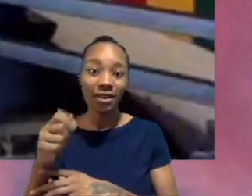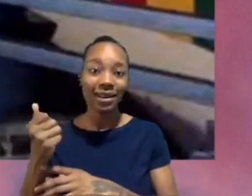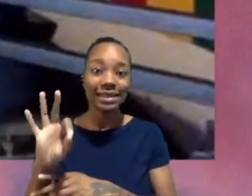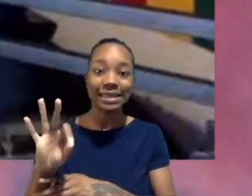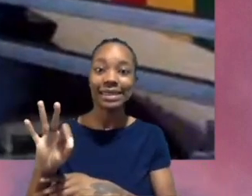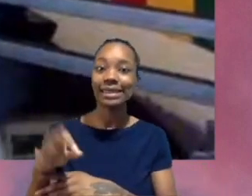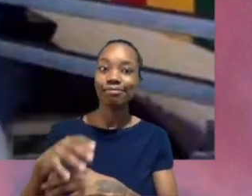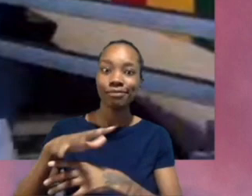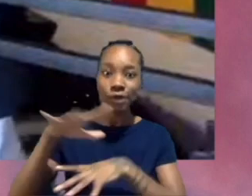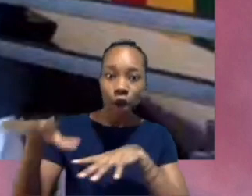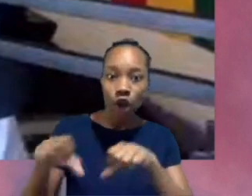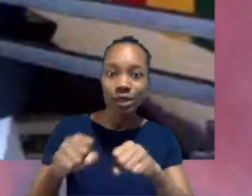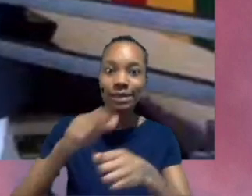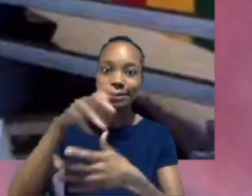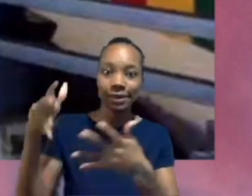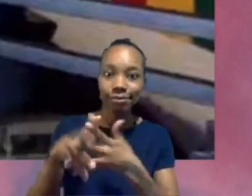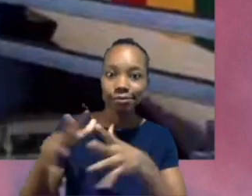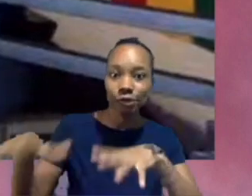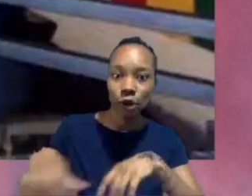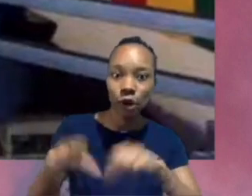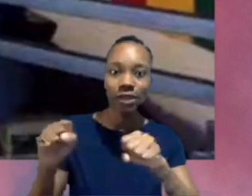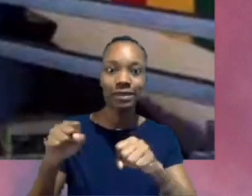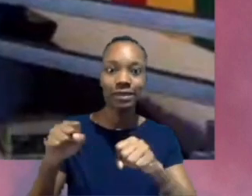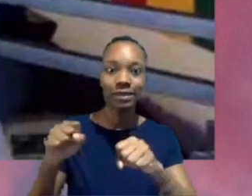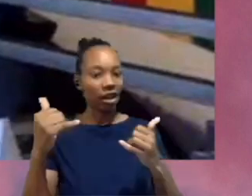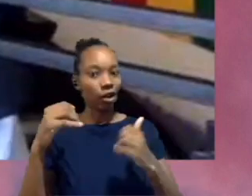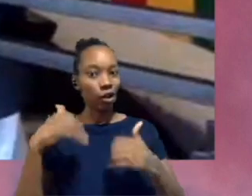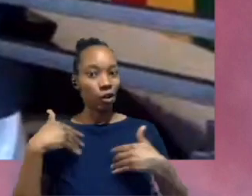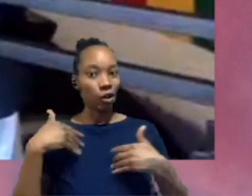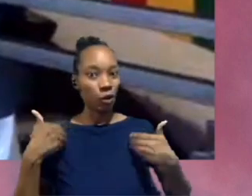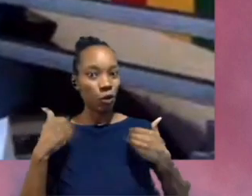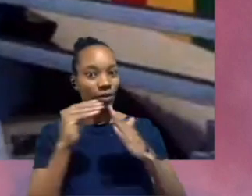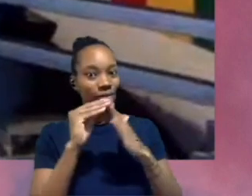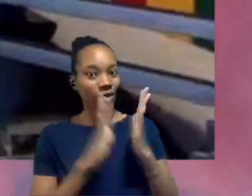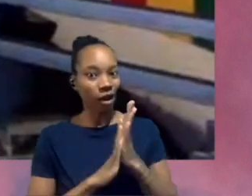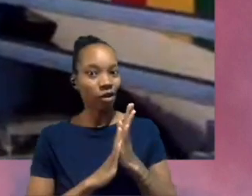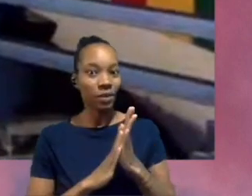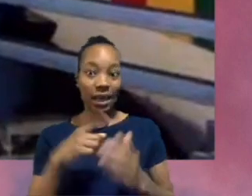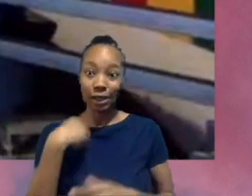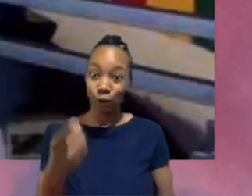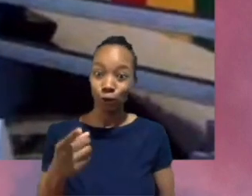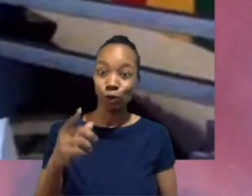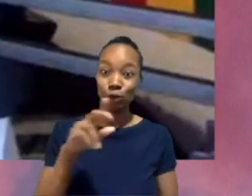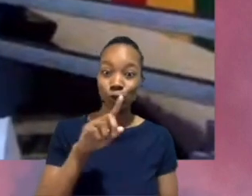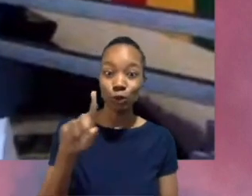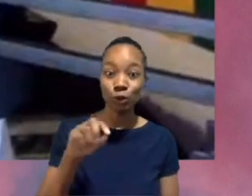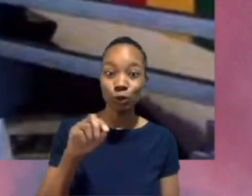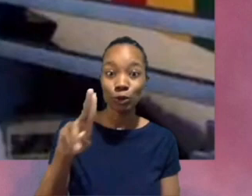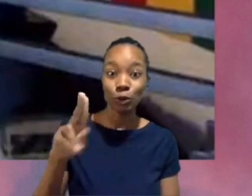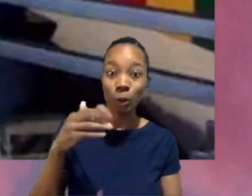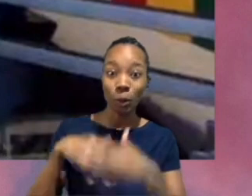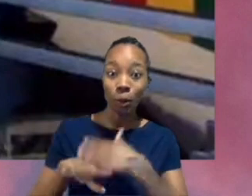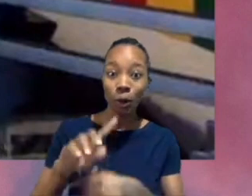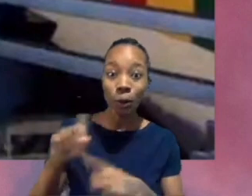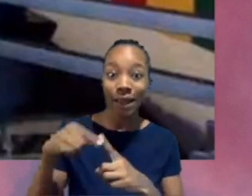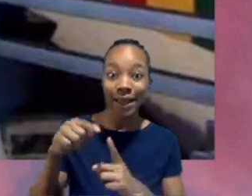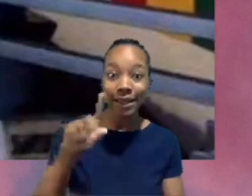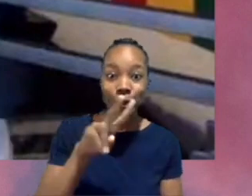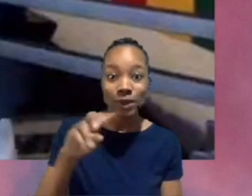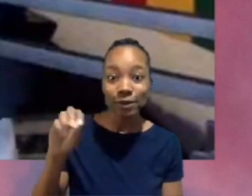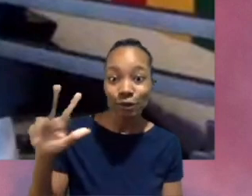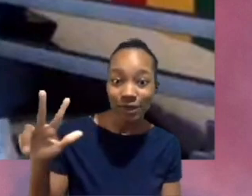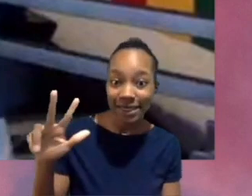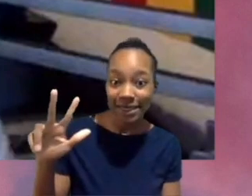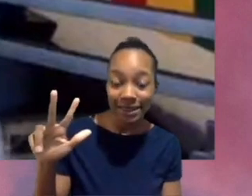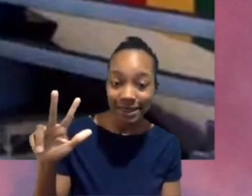powerful voices of our time right now. It's the youth, y'all. Feel me? I just told you Zoo was born in 2003. Did you hear that? So, like,